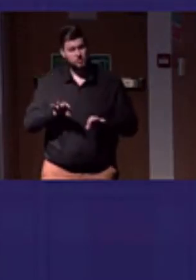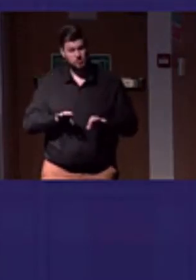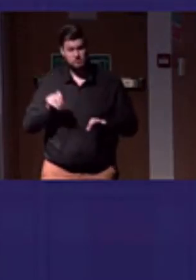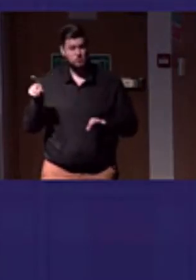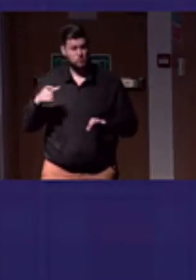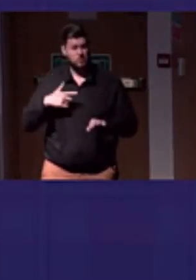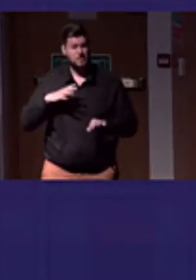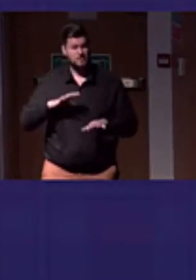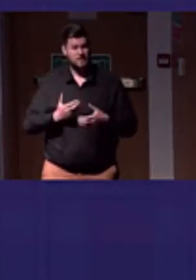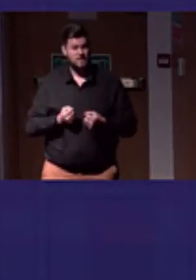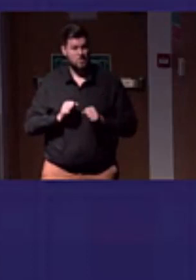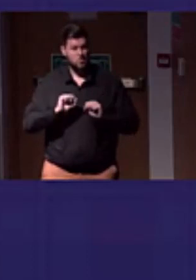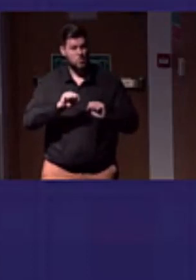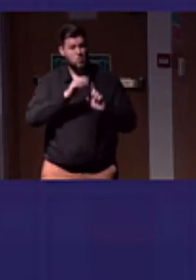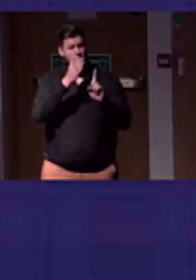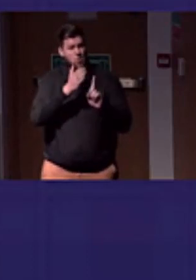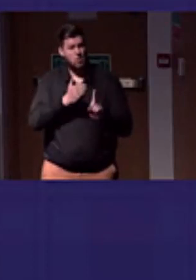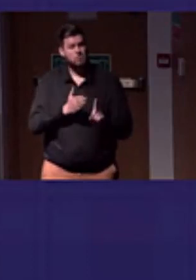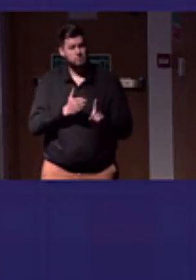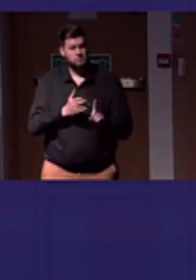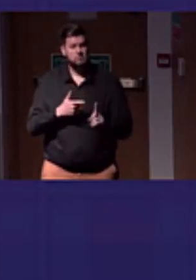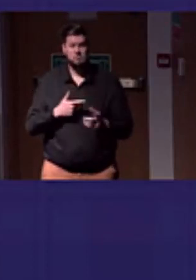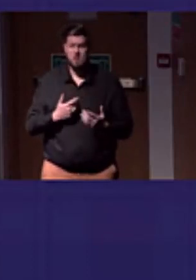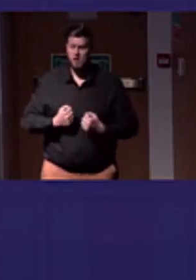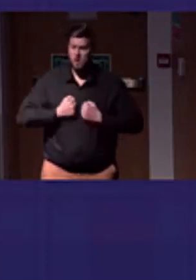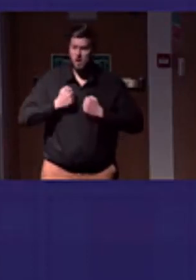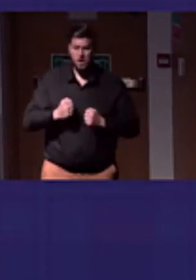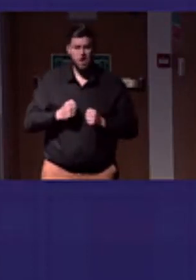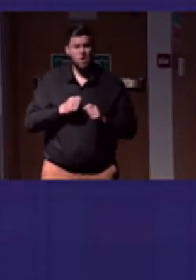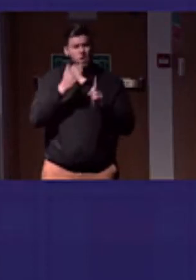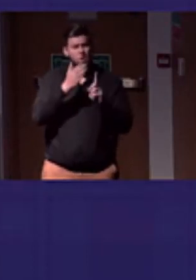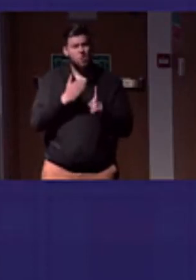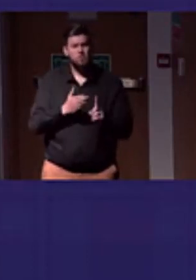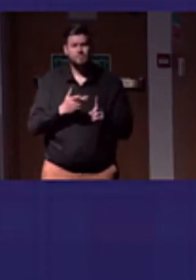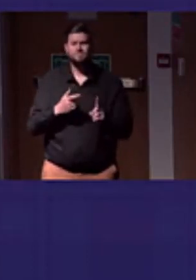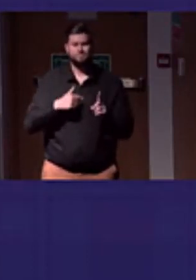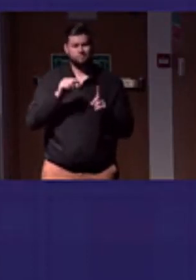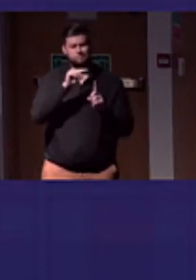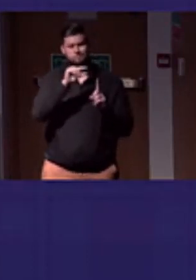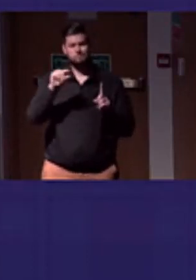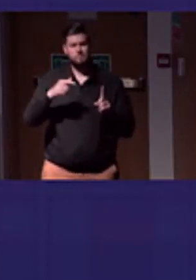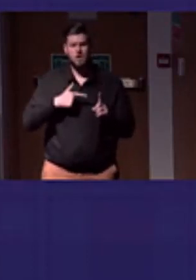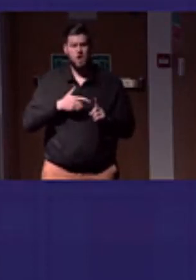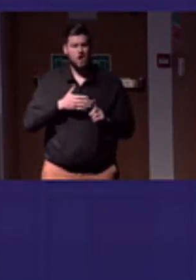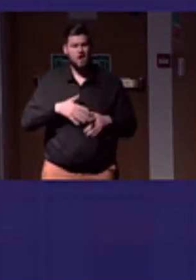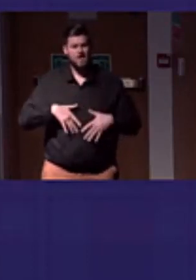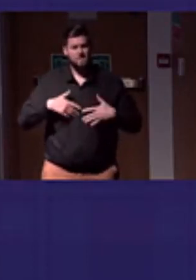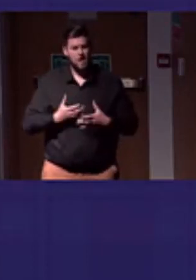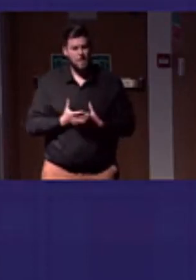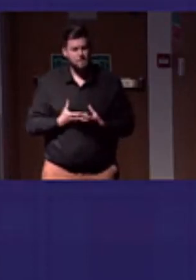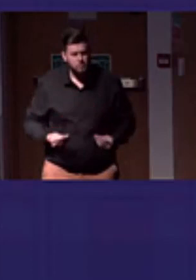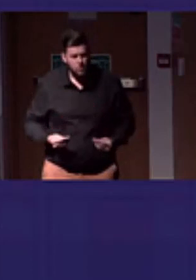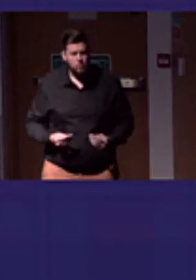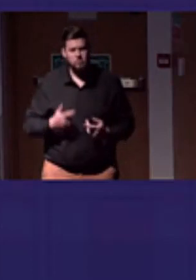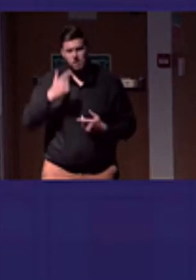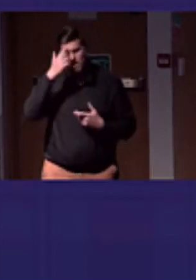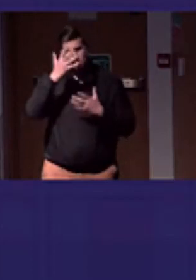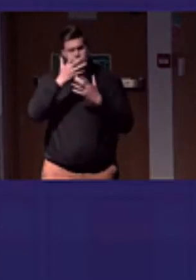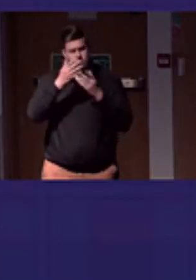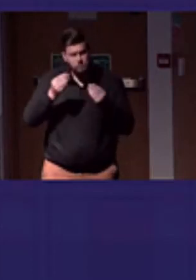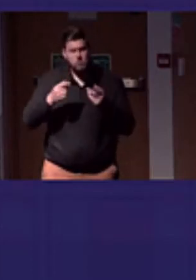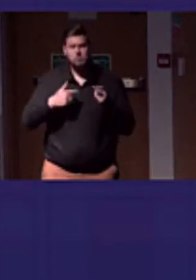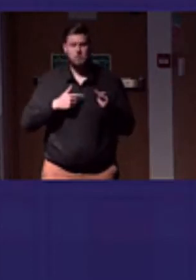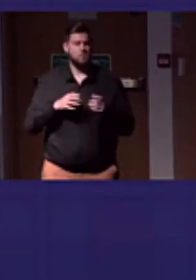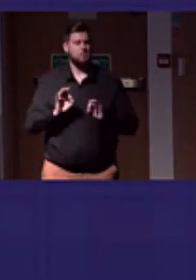goals for team well-being. Okay, our goals are, we don't want to feel burned out. We want to work on things that matter to us personally.